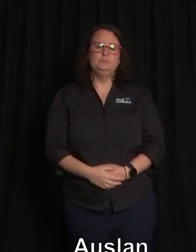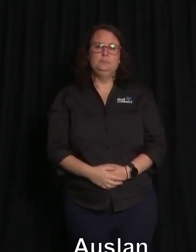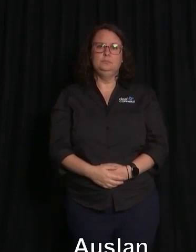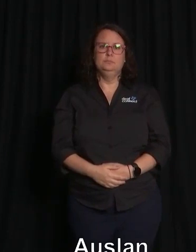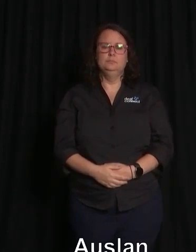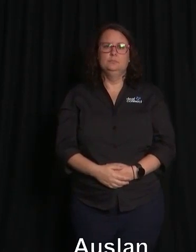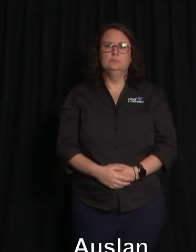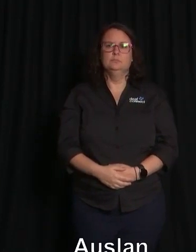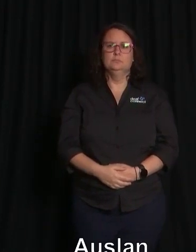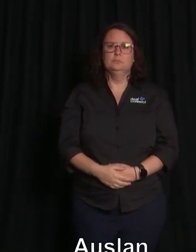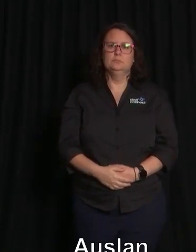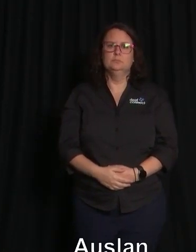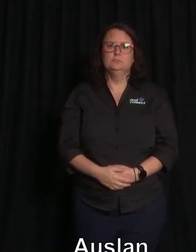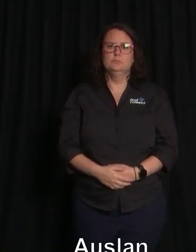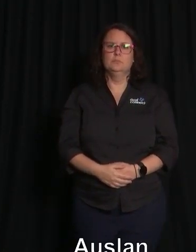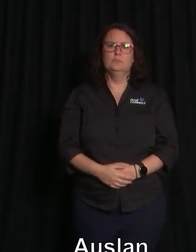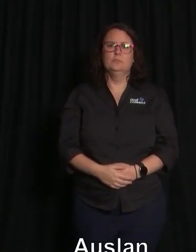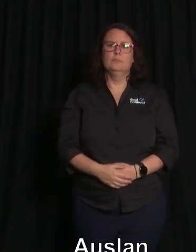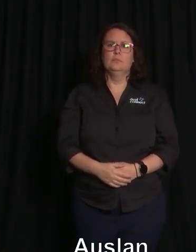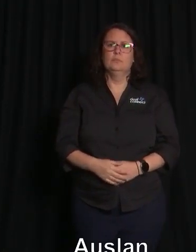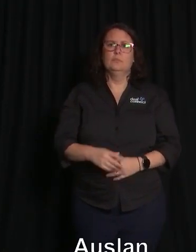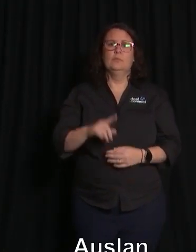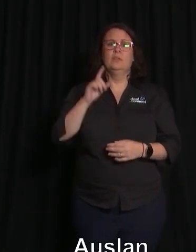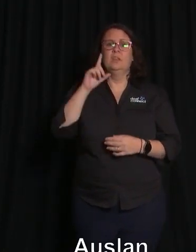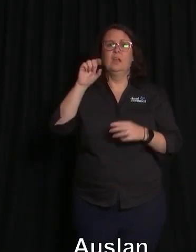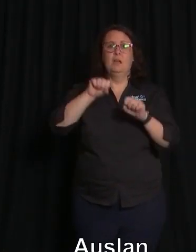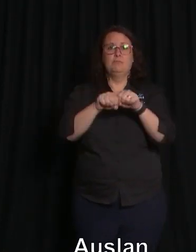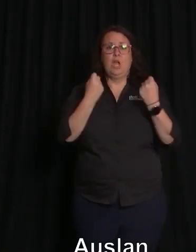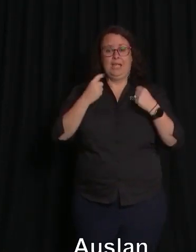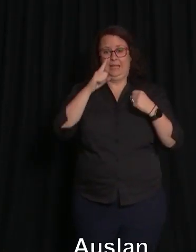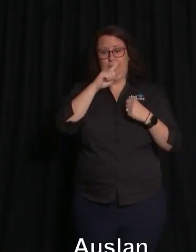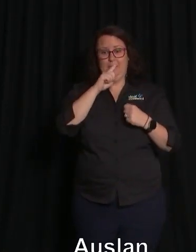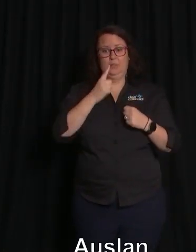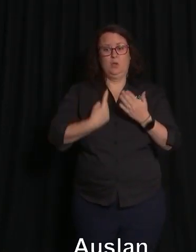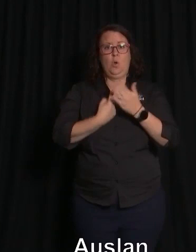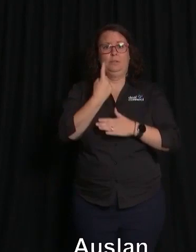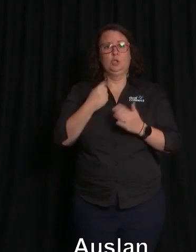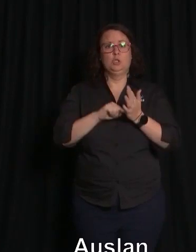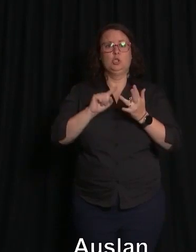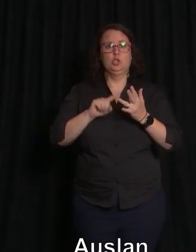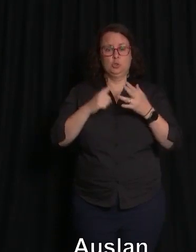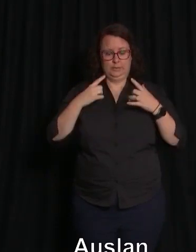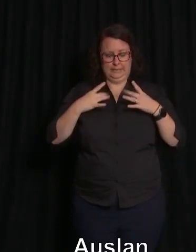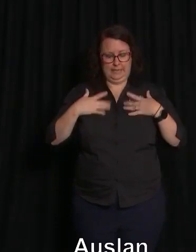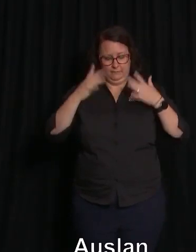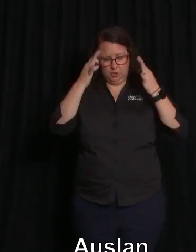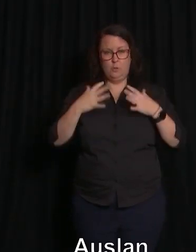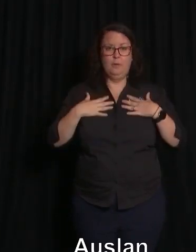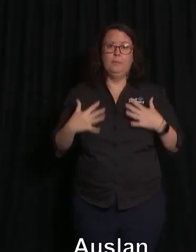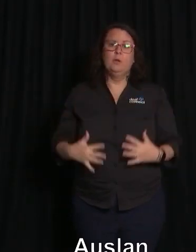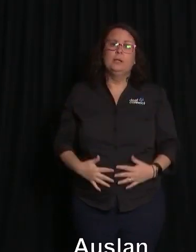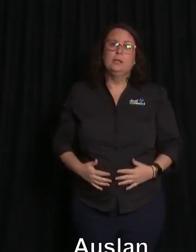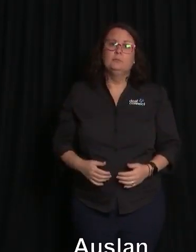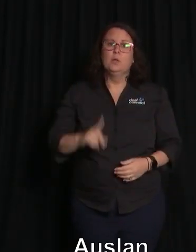that violations of bodily autonomy do occur in a range of settings and contexts. They include barriers